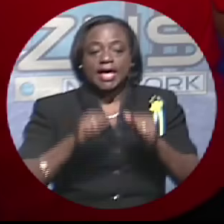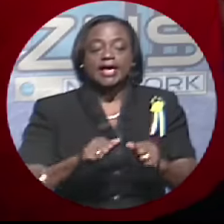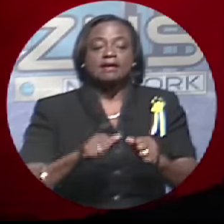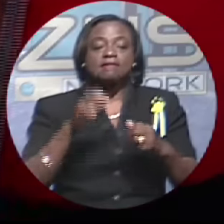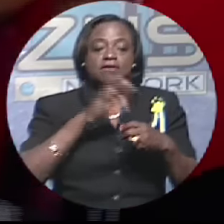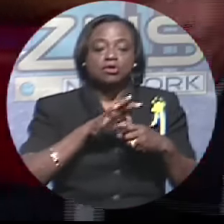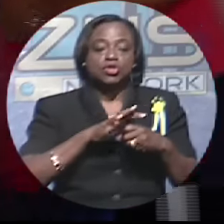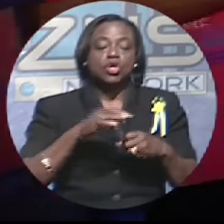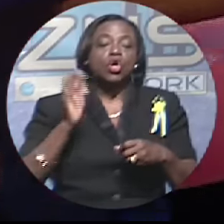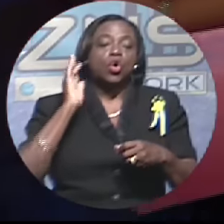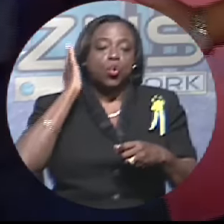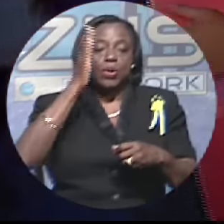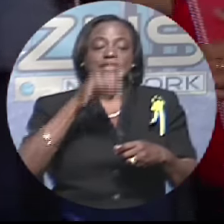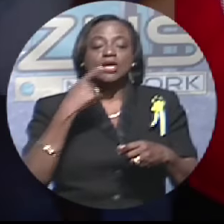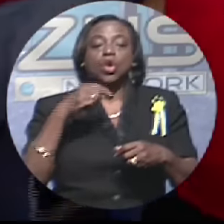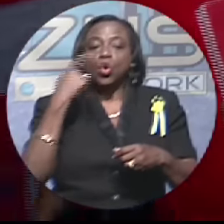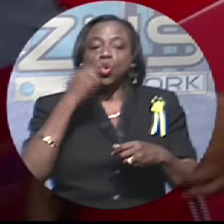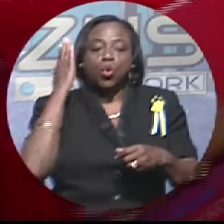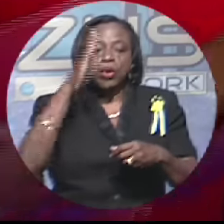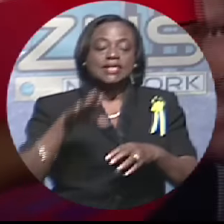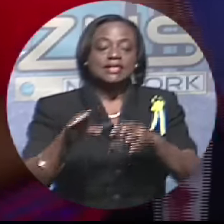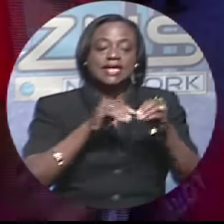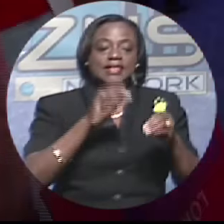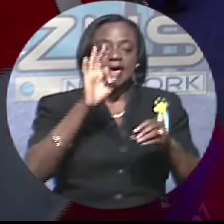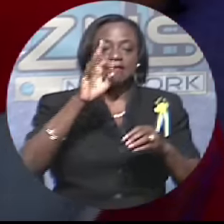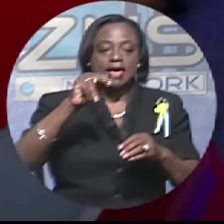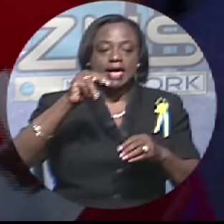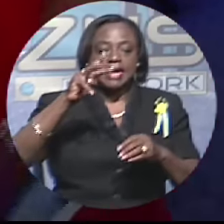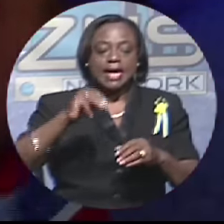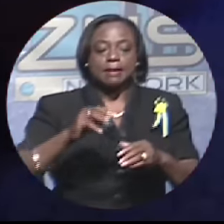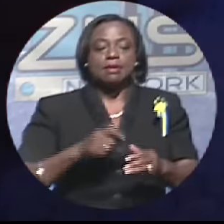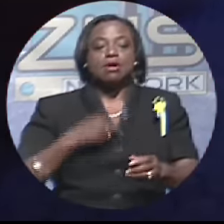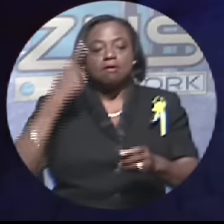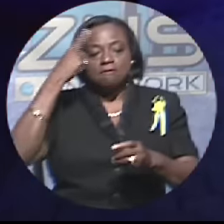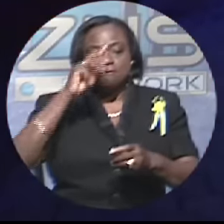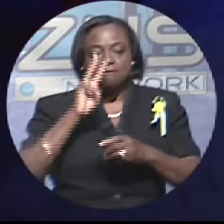National Movement Party forward. Chimanita Swain, ZNS Network News.